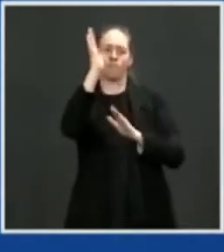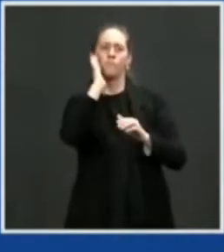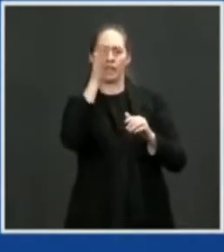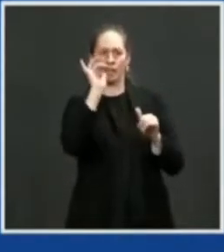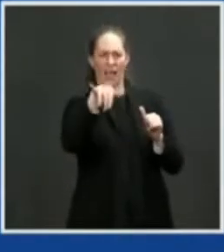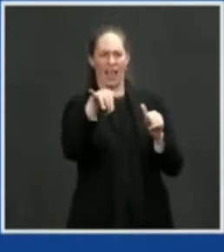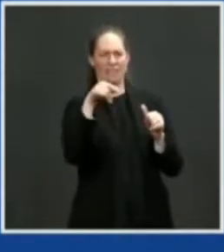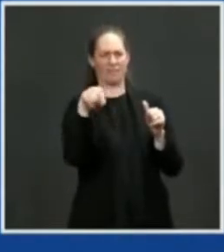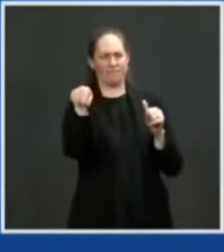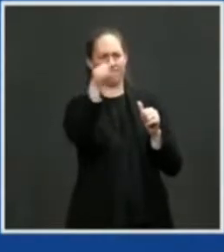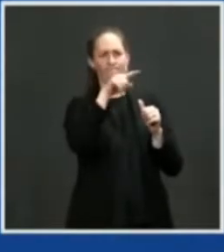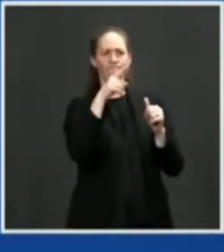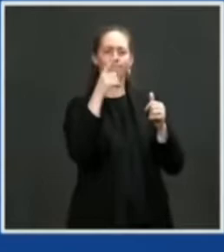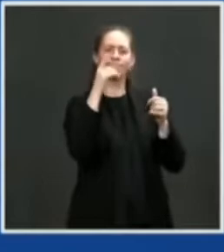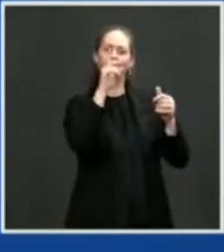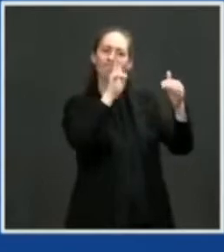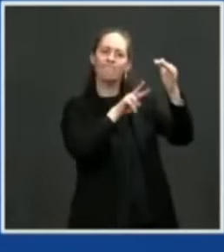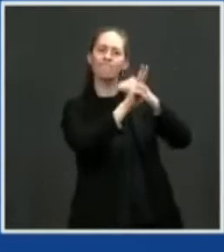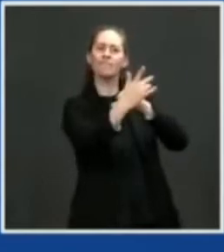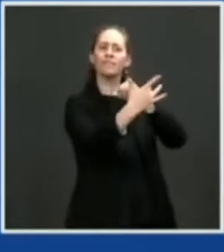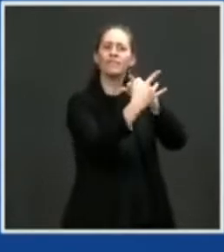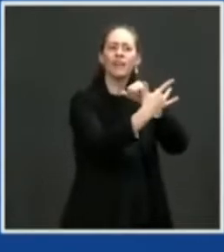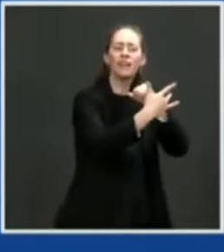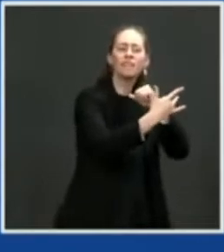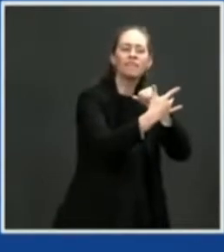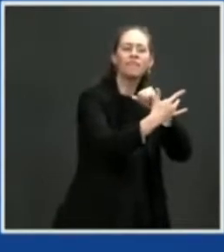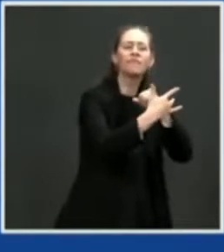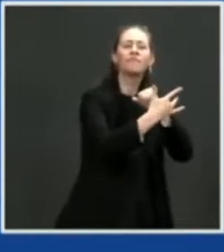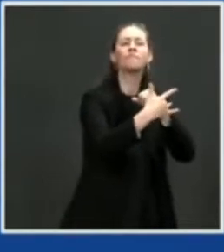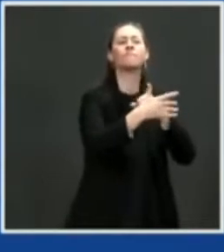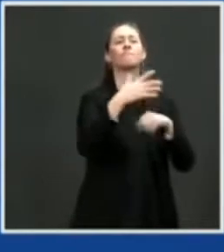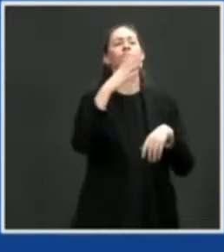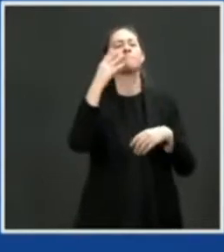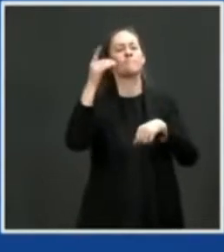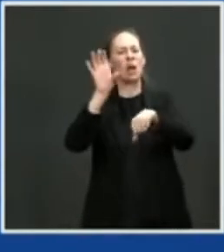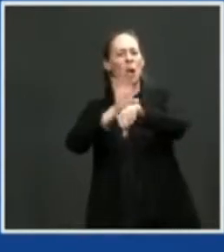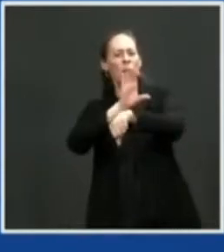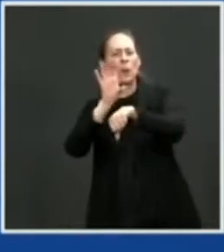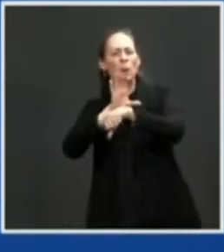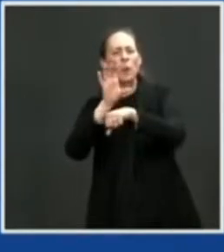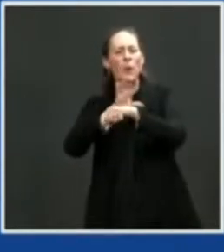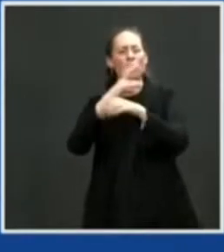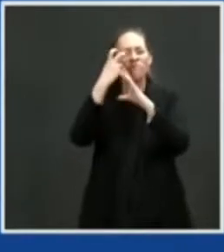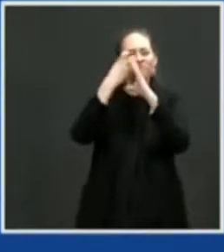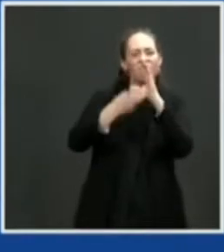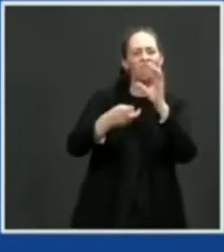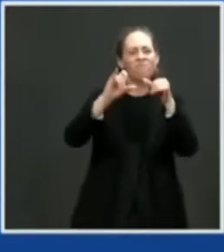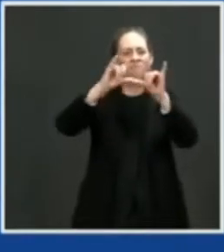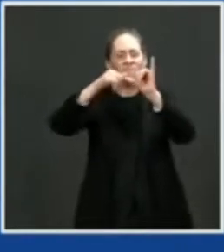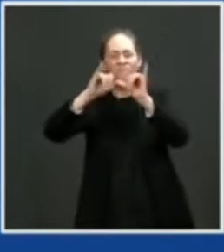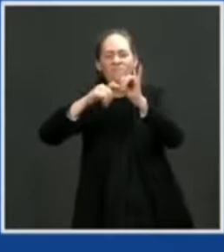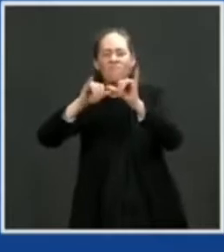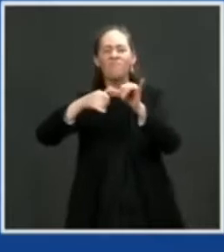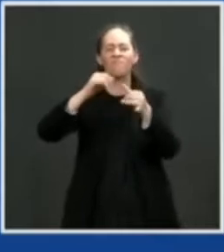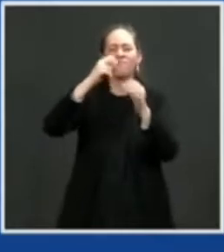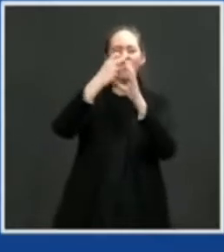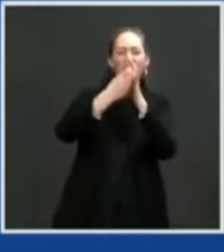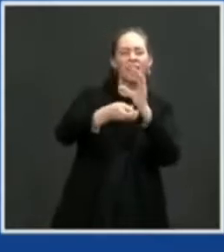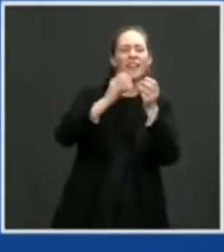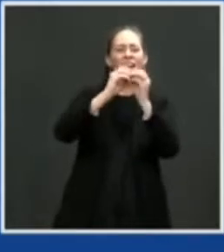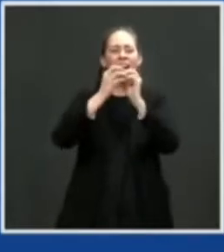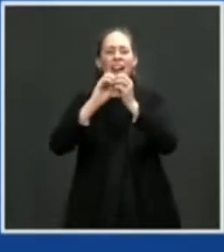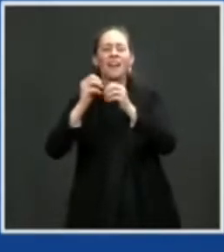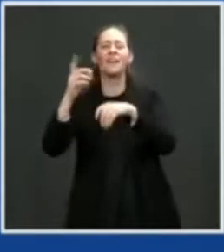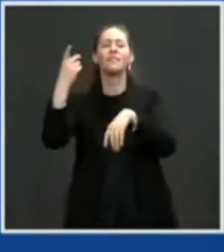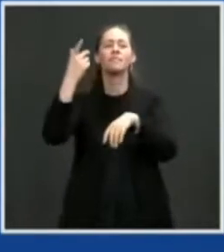technology, quantum computing, a whole range of things, including the medical fields. Oh, And yeah. so, what I'm going to do is make